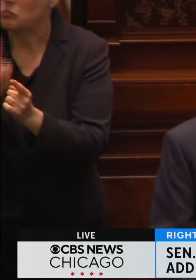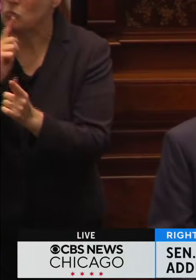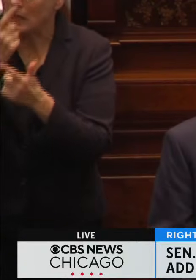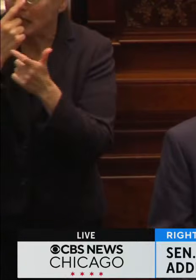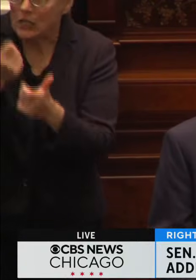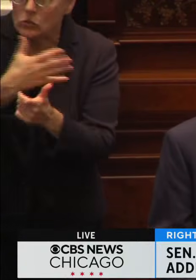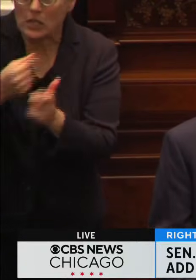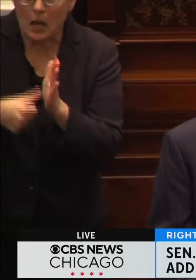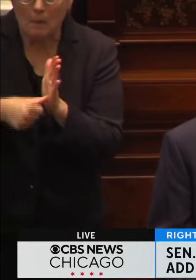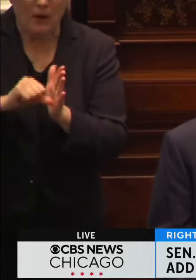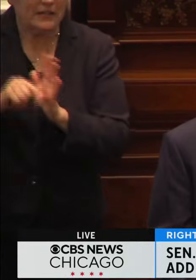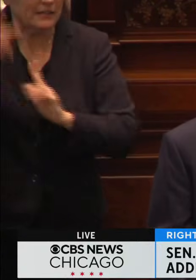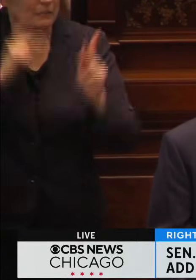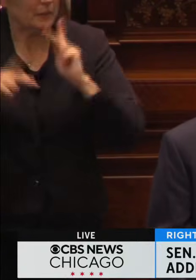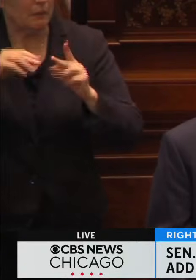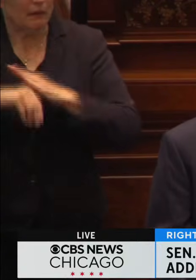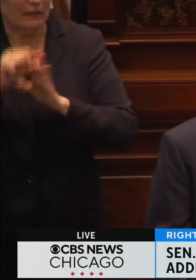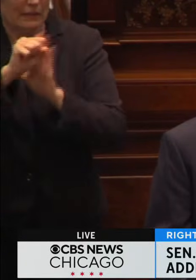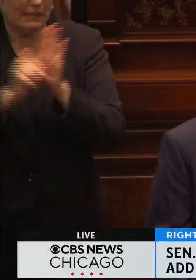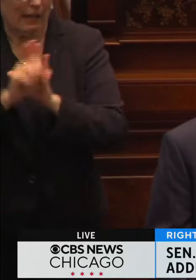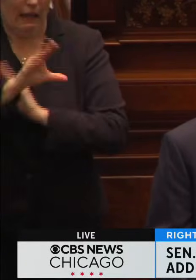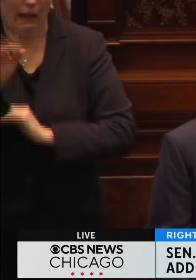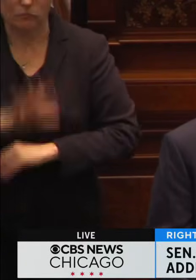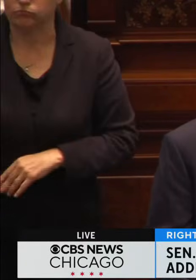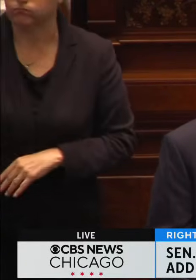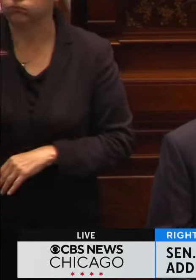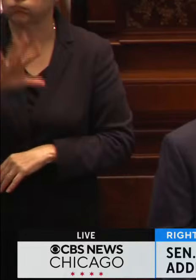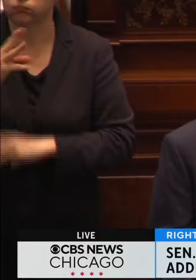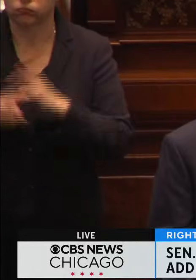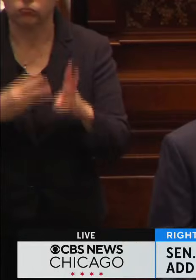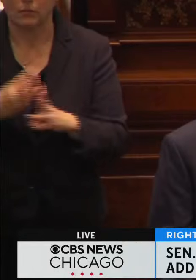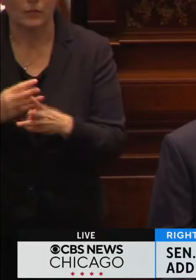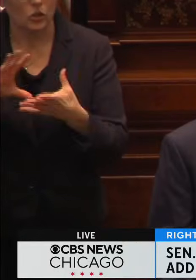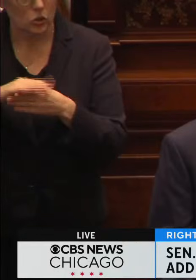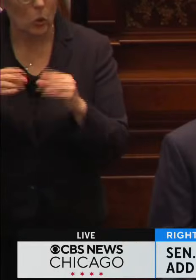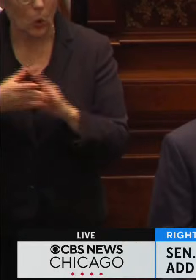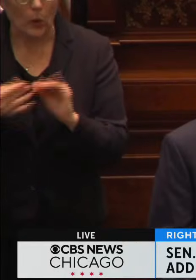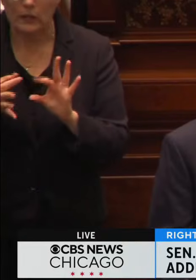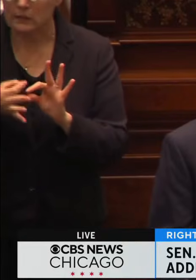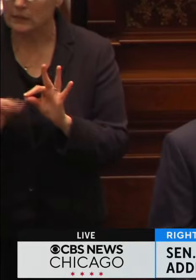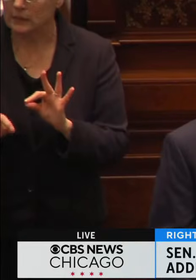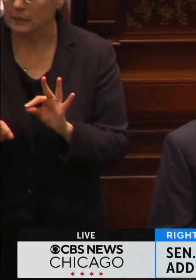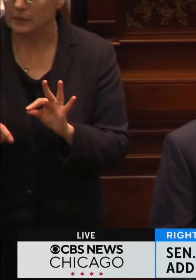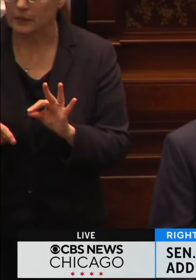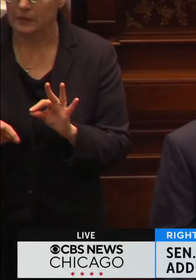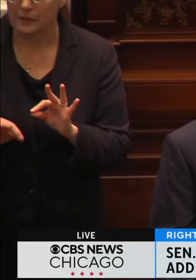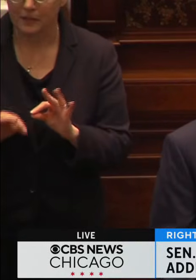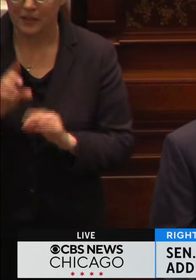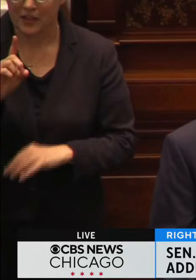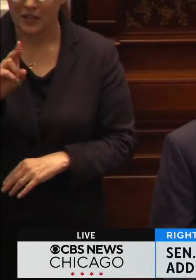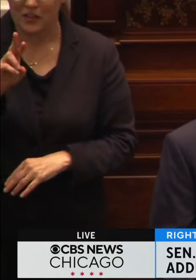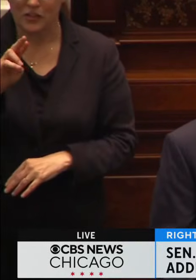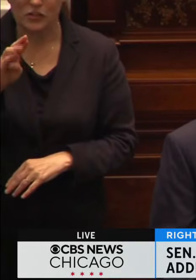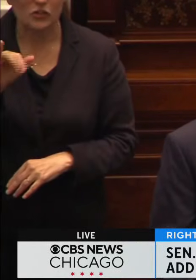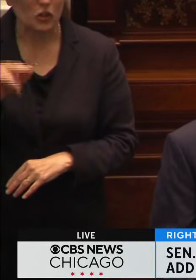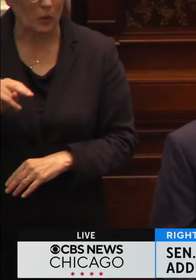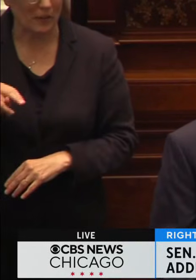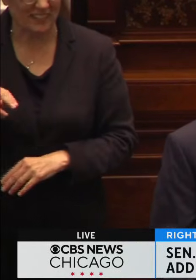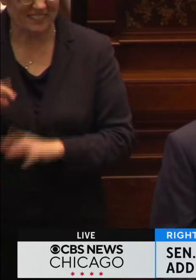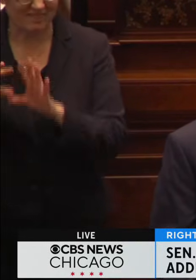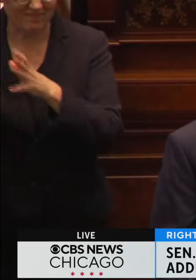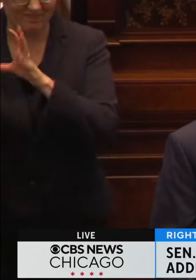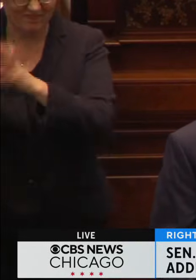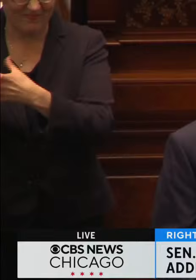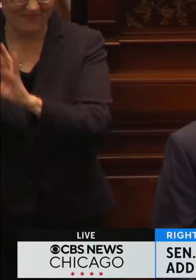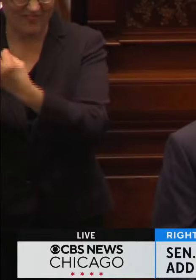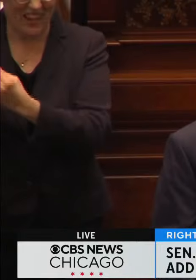state and beyond. The story is simple. The Durbin side of the family arrived